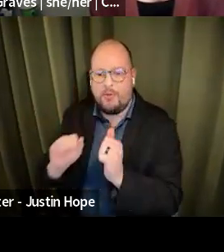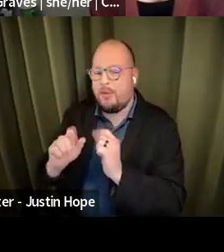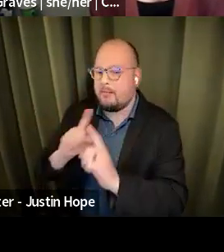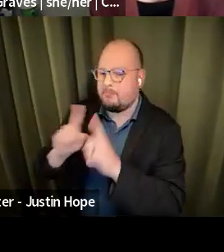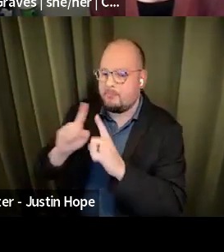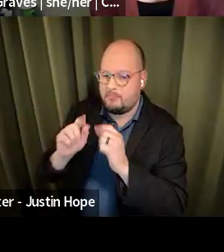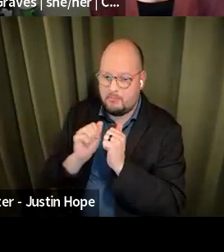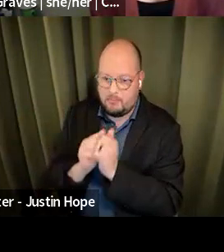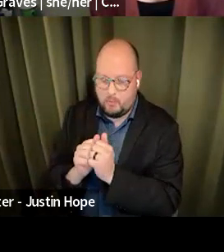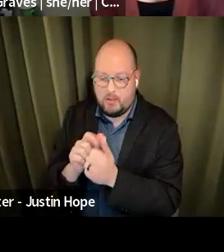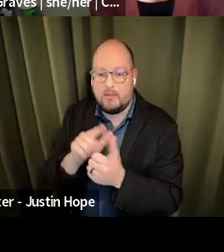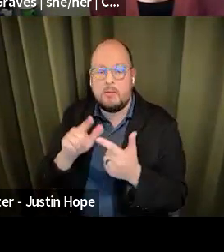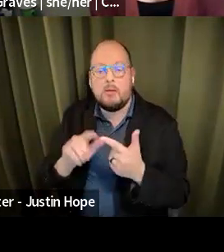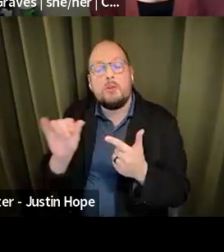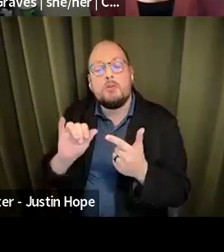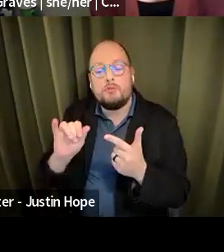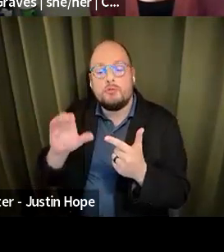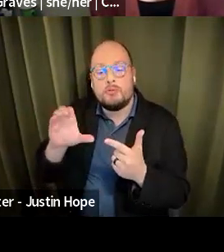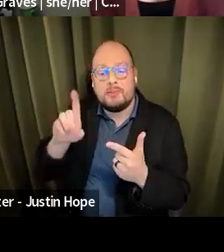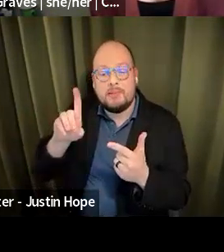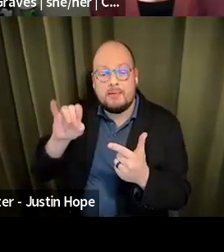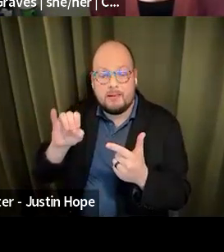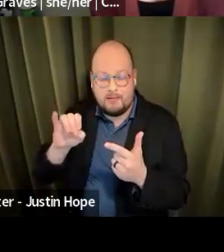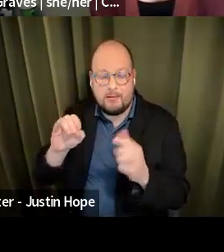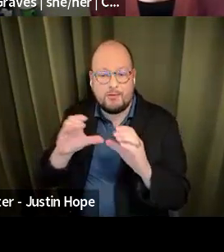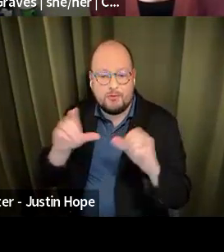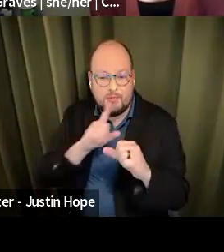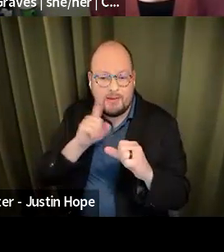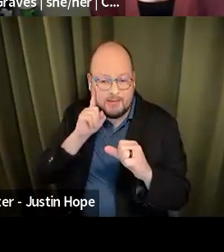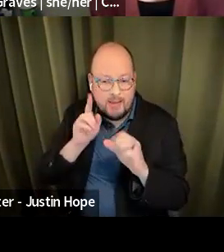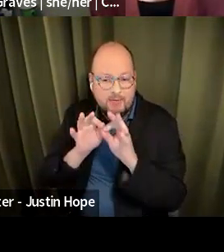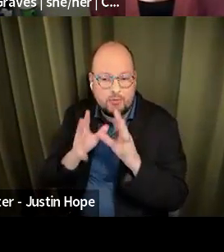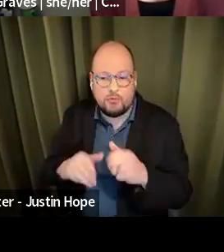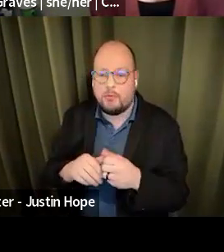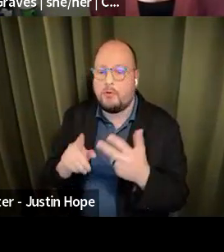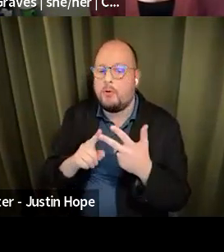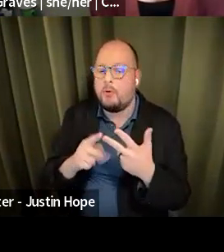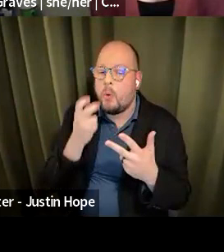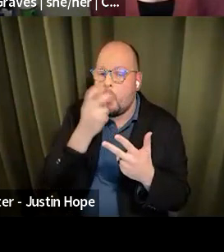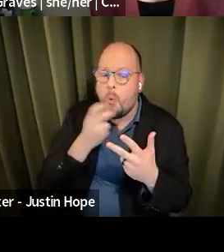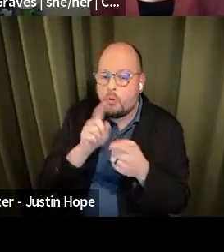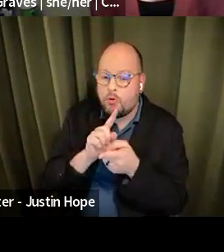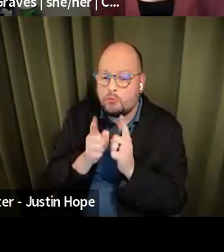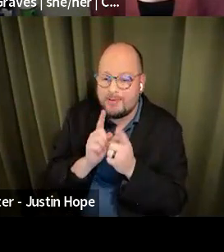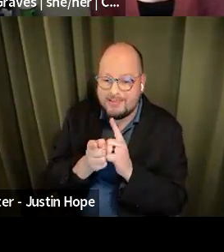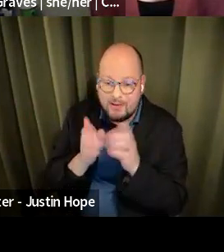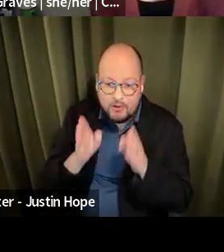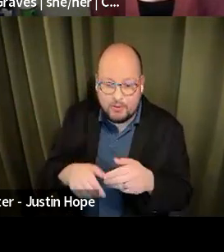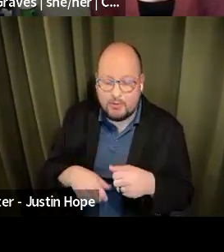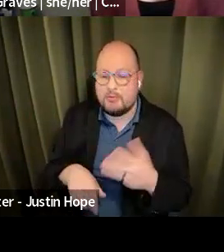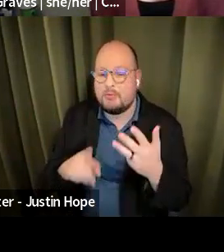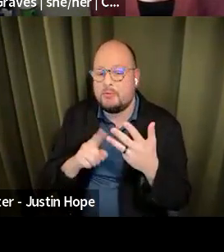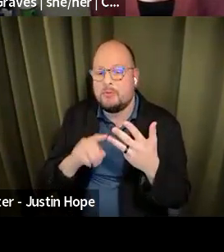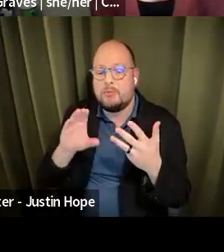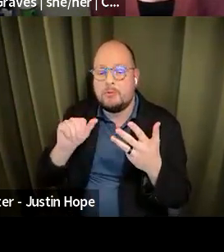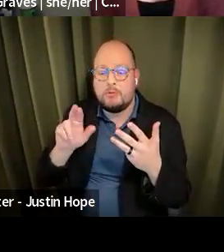also certified deaf interpreters, oral transliterators, CART services, speech reading